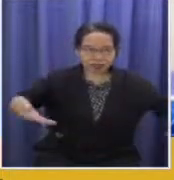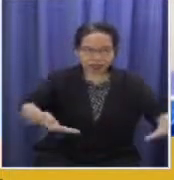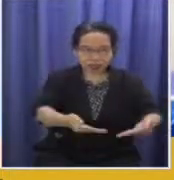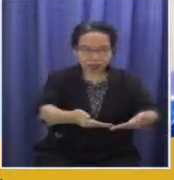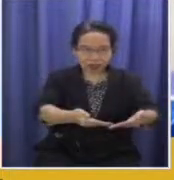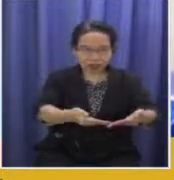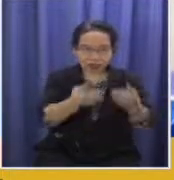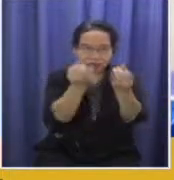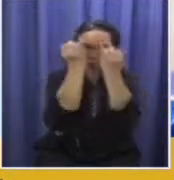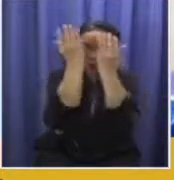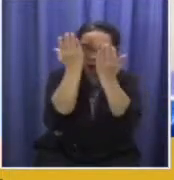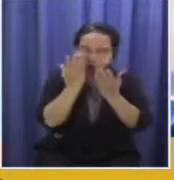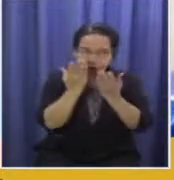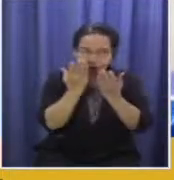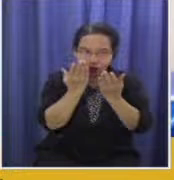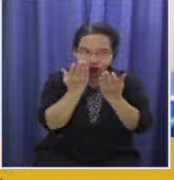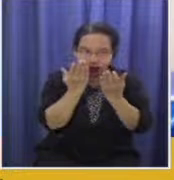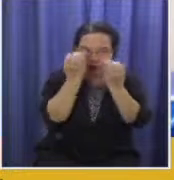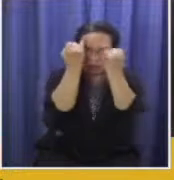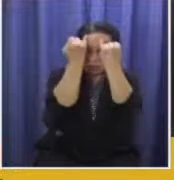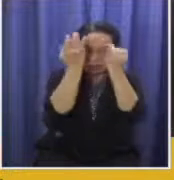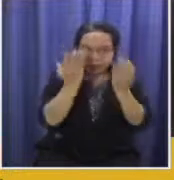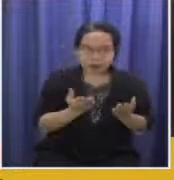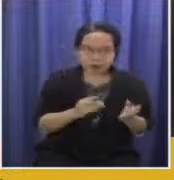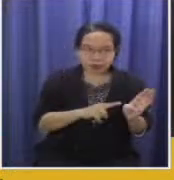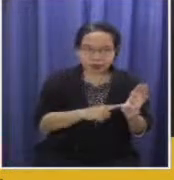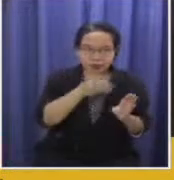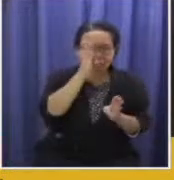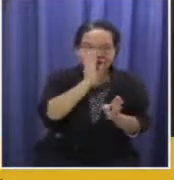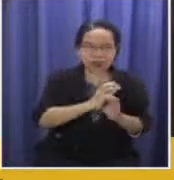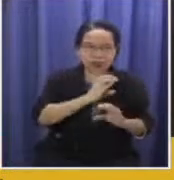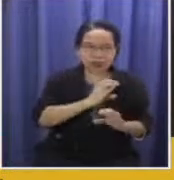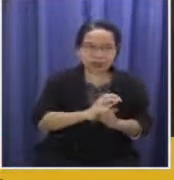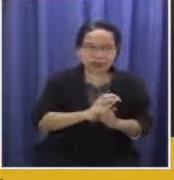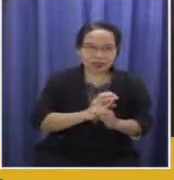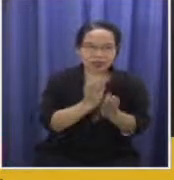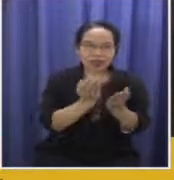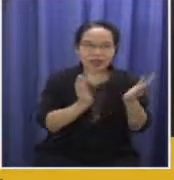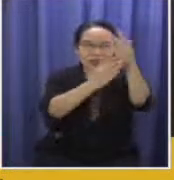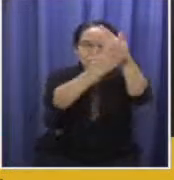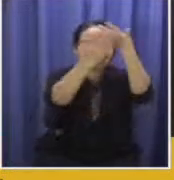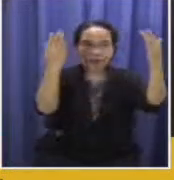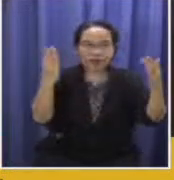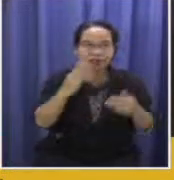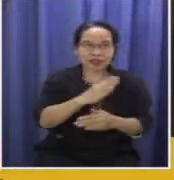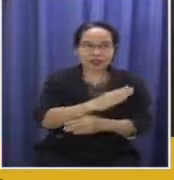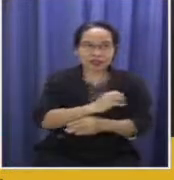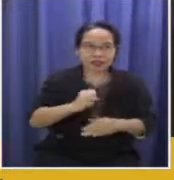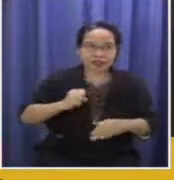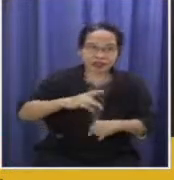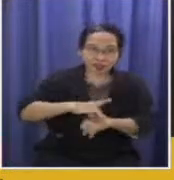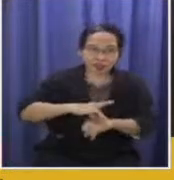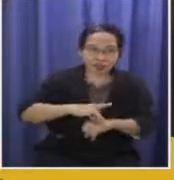introductory information is that in the beginning, God created the heavens and the